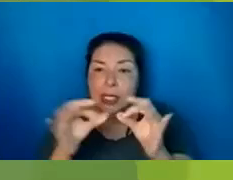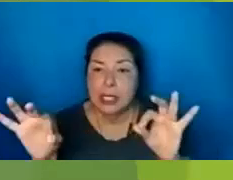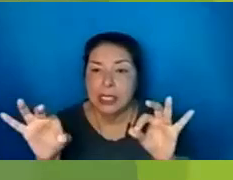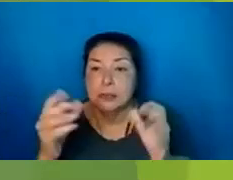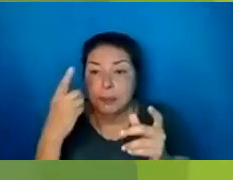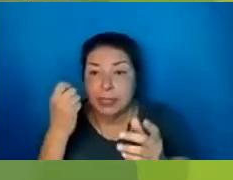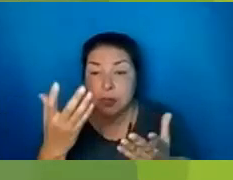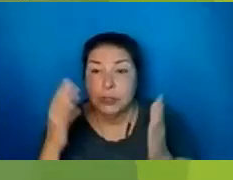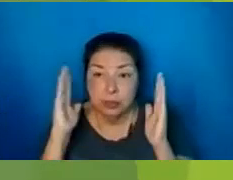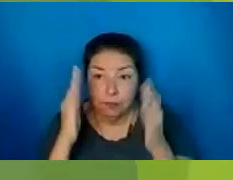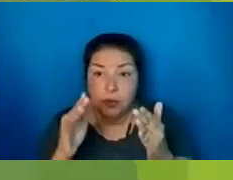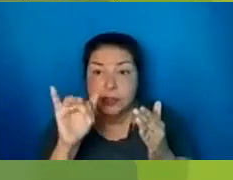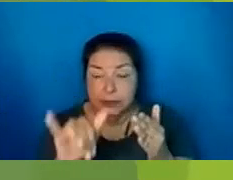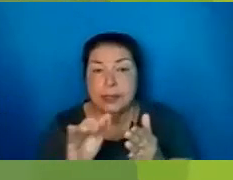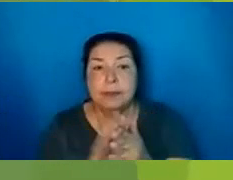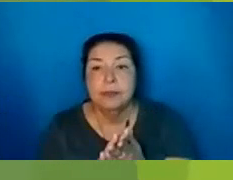this. First of all,